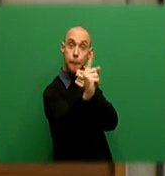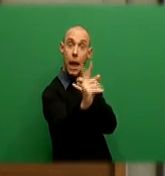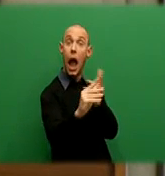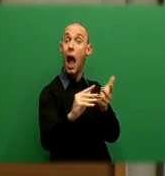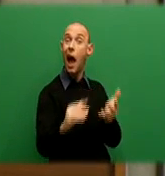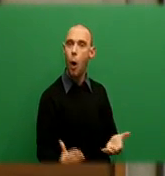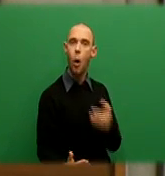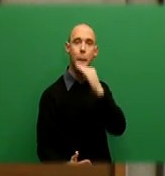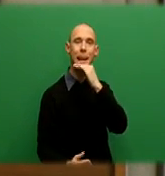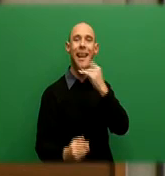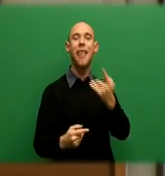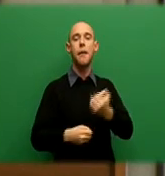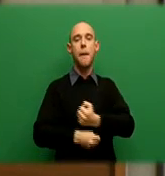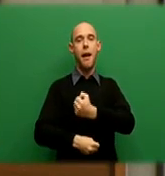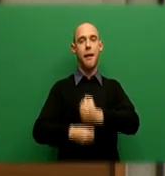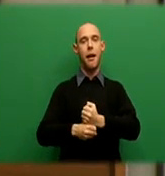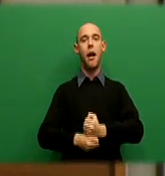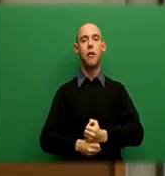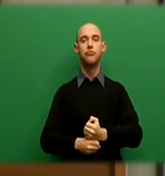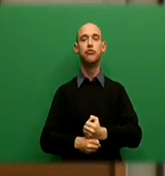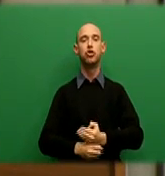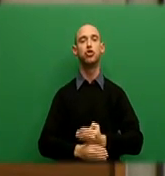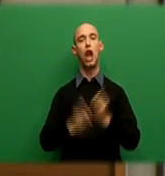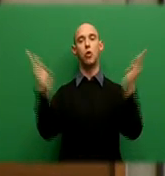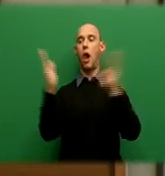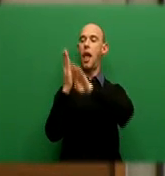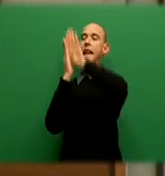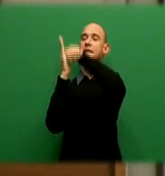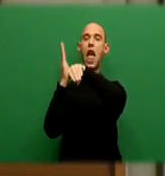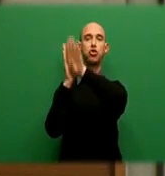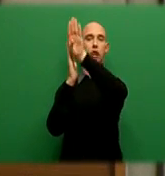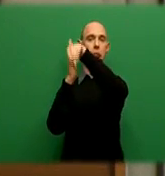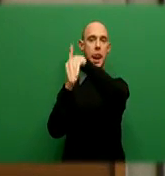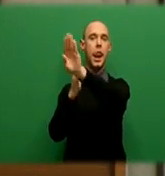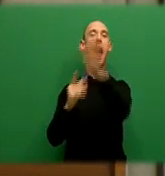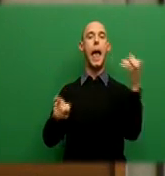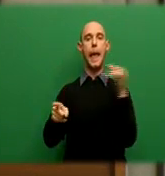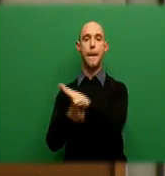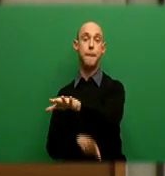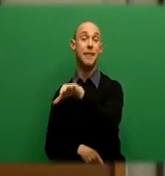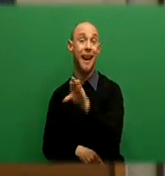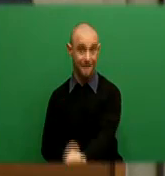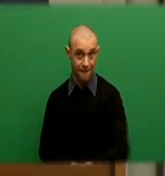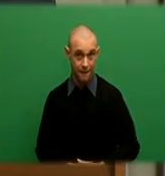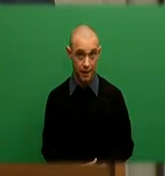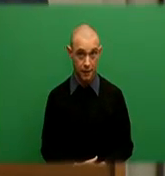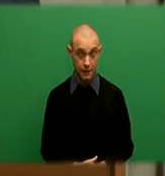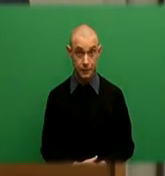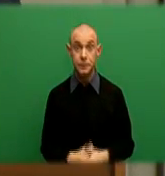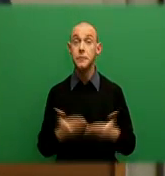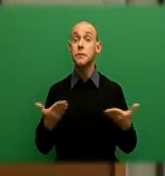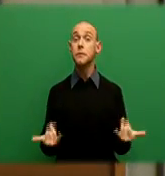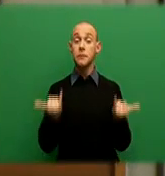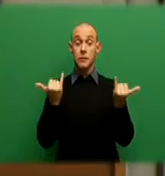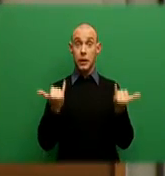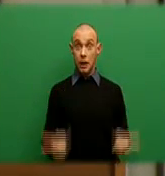indicative of broader inflation pressures and possible second-round effects from supply-side shocks. Whilst the evolution